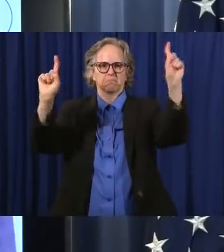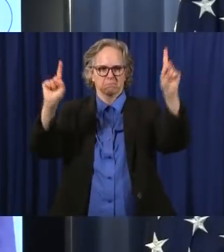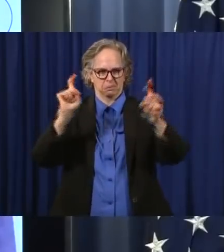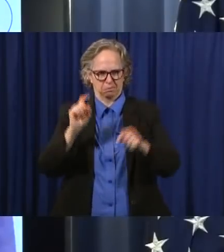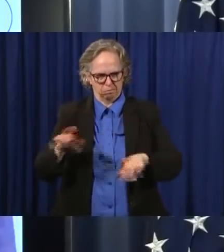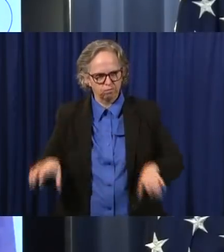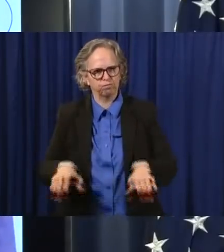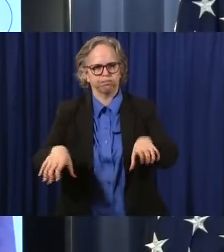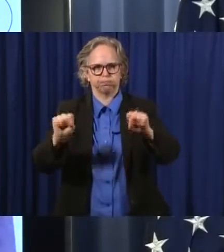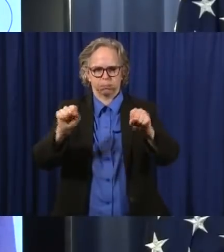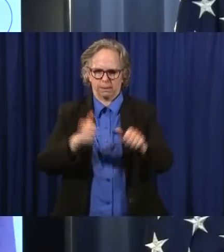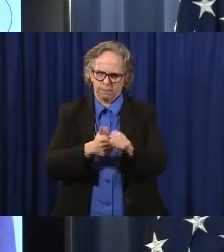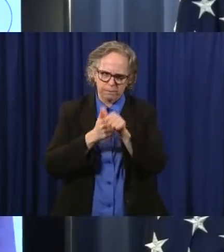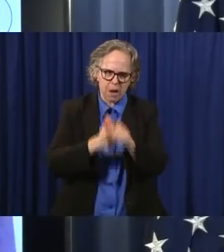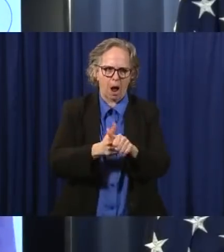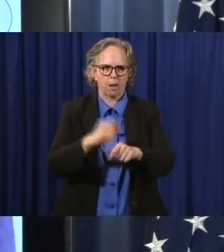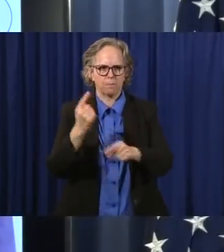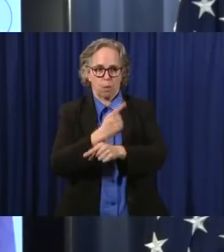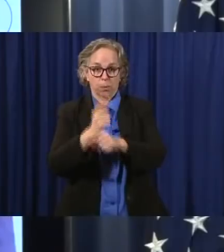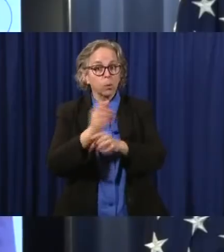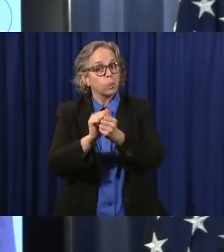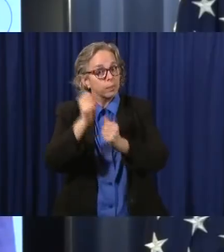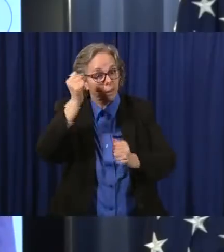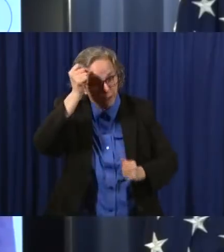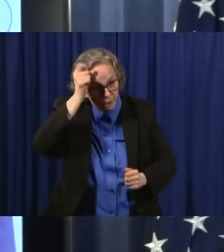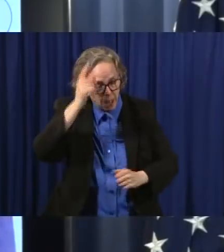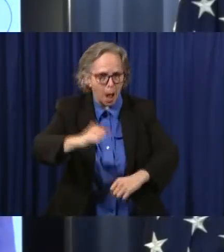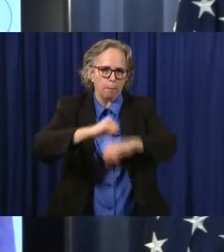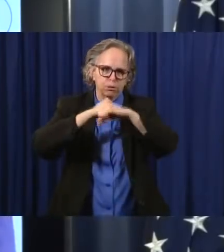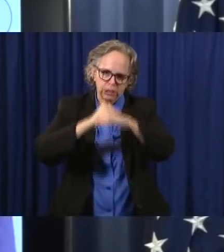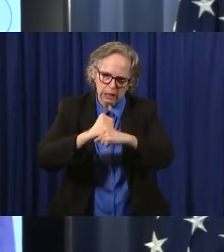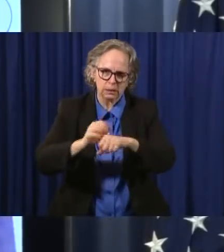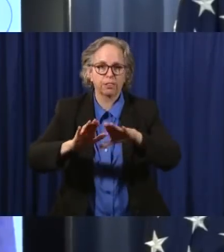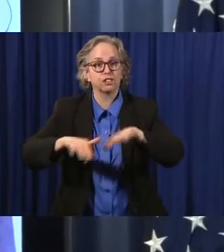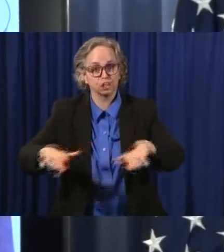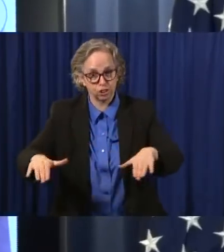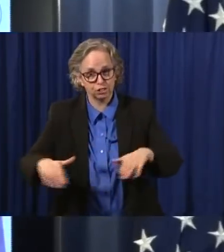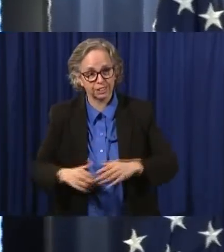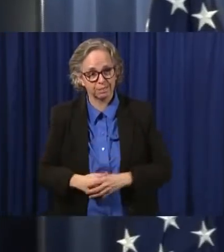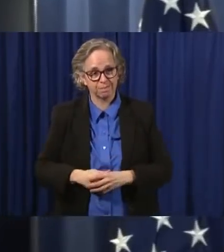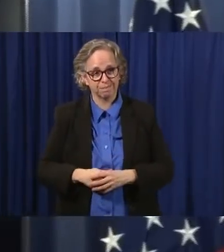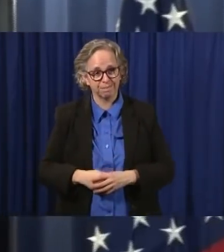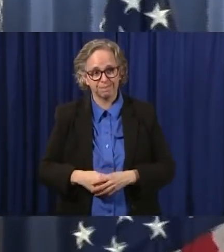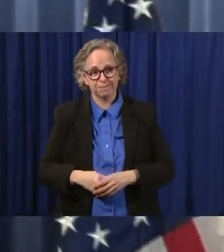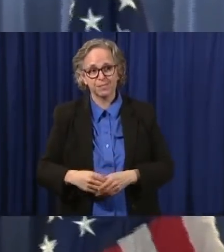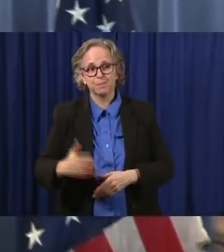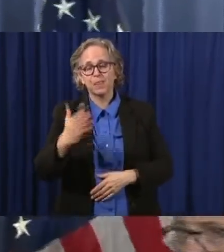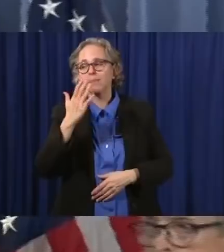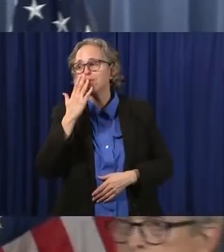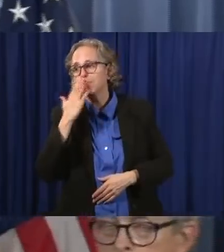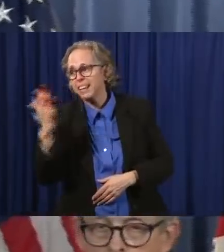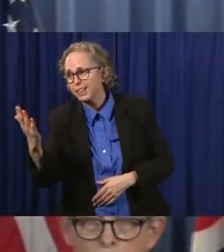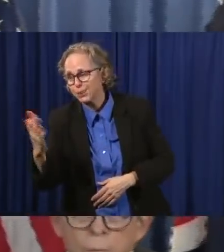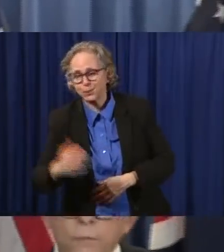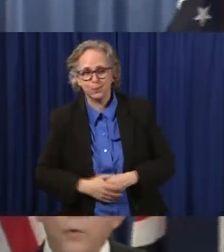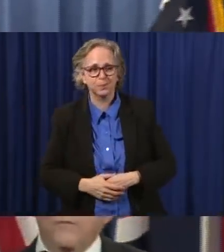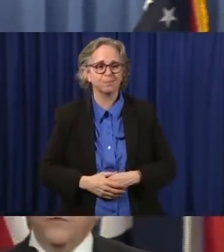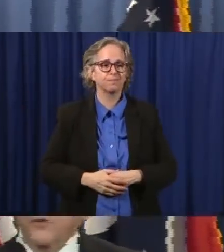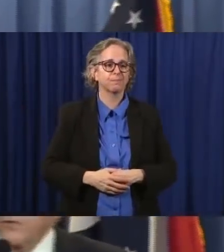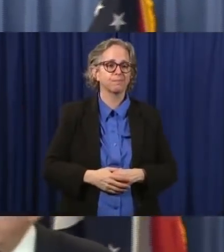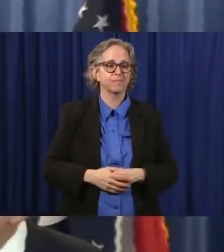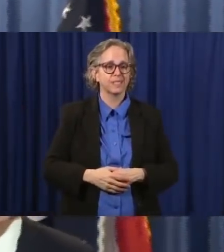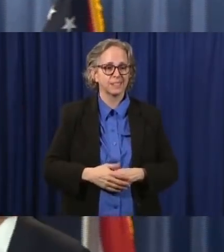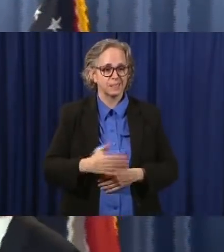serve the children and families that they serve. Thank you, Governor, so much. Joni, thank you and the rest of your group